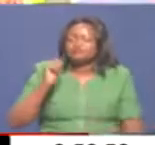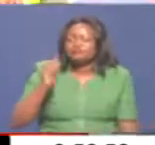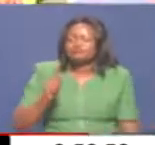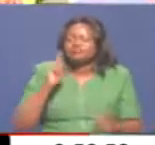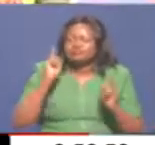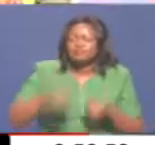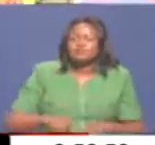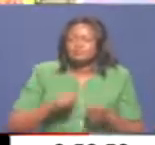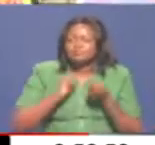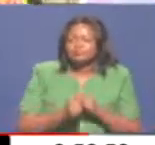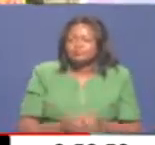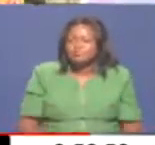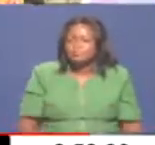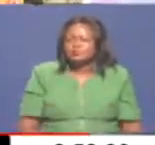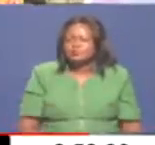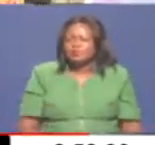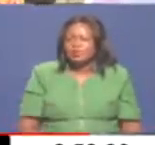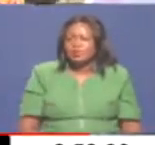reviewed.